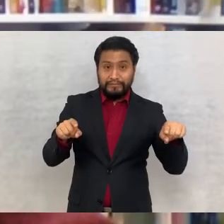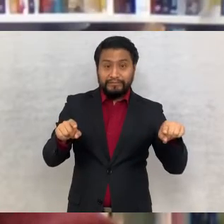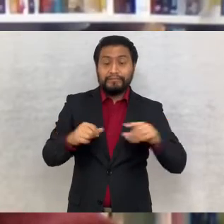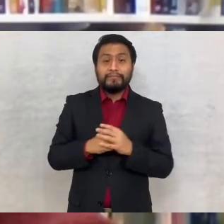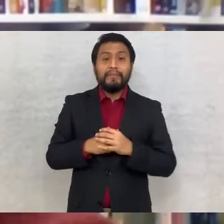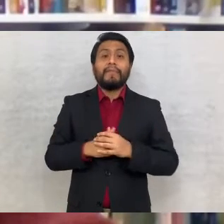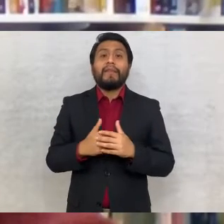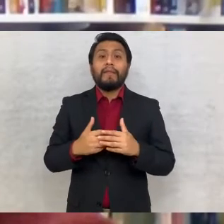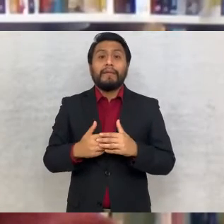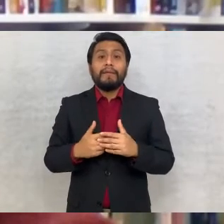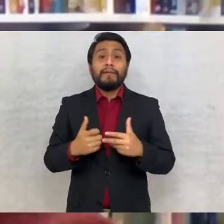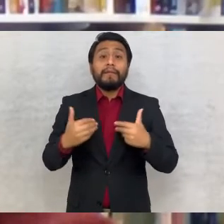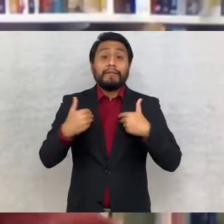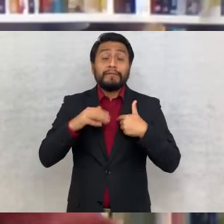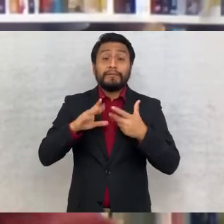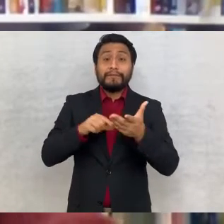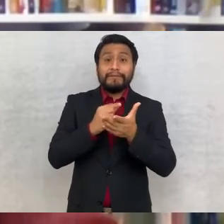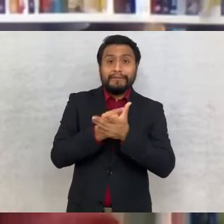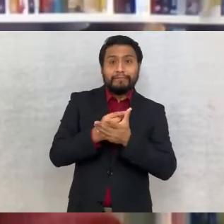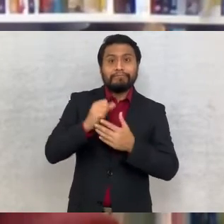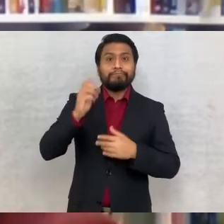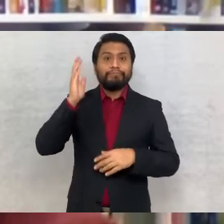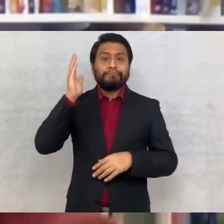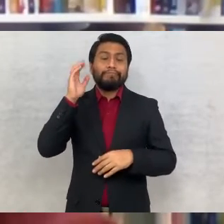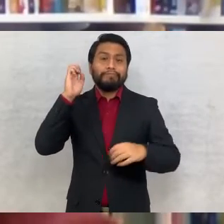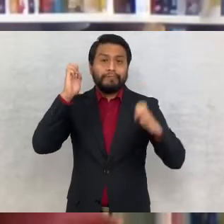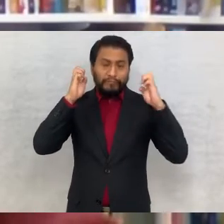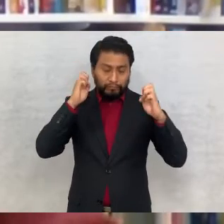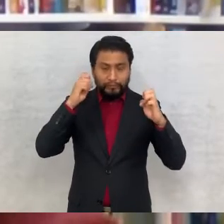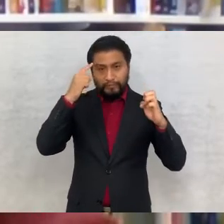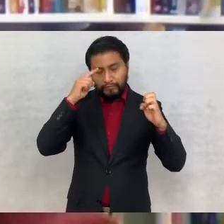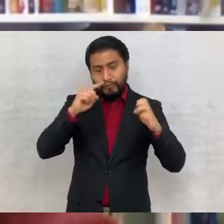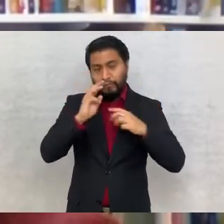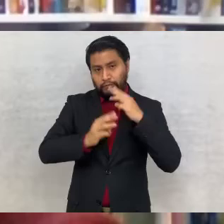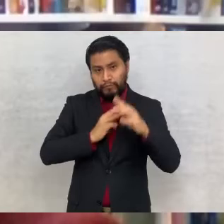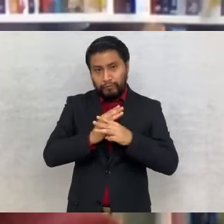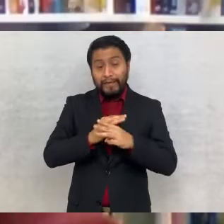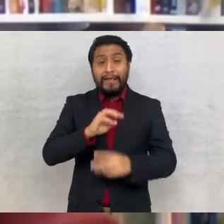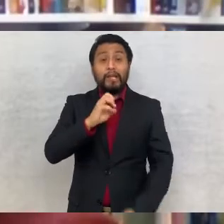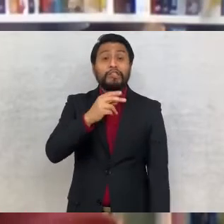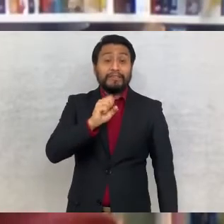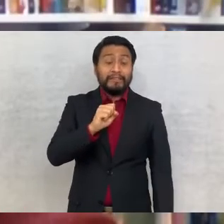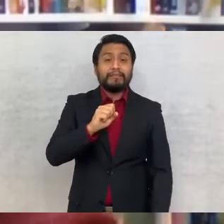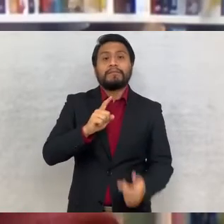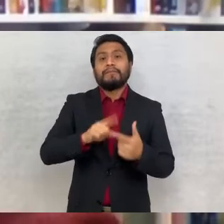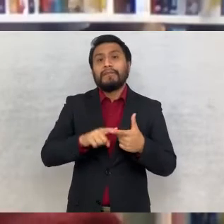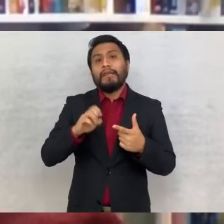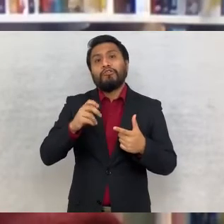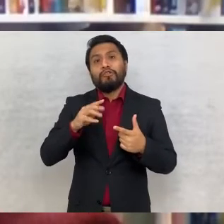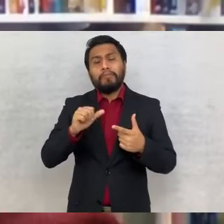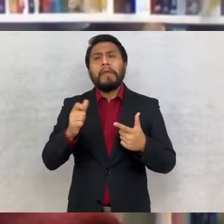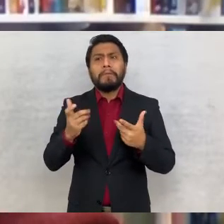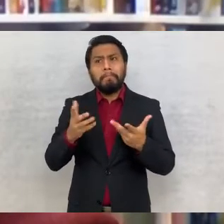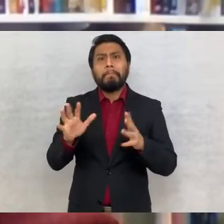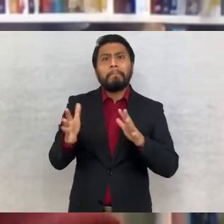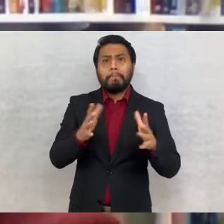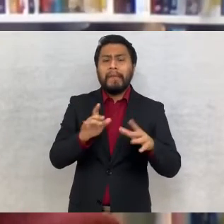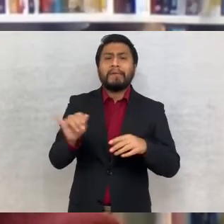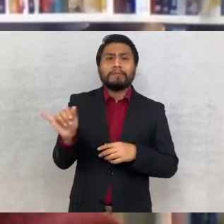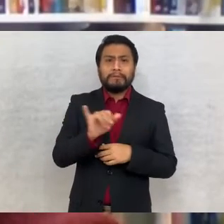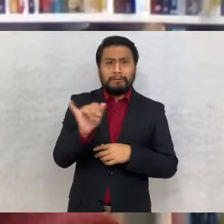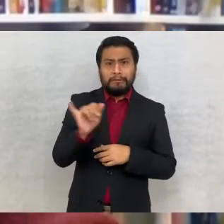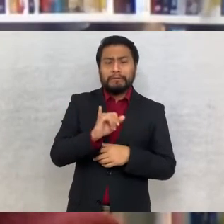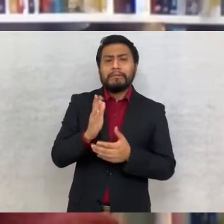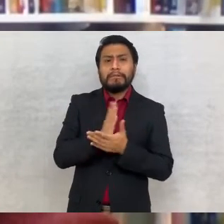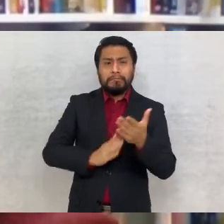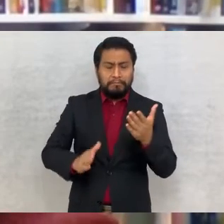most diverse derivations, Plato being his great exponent in the classical world. Eugenics and utopia share many things